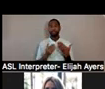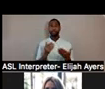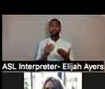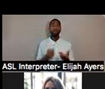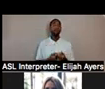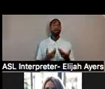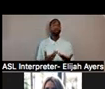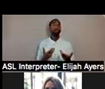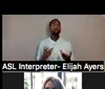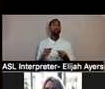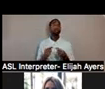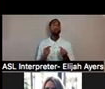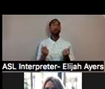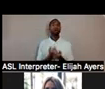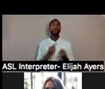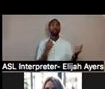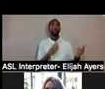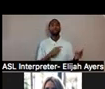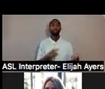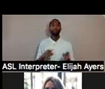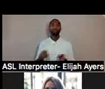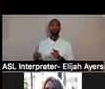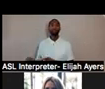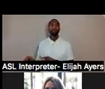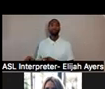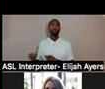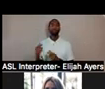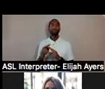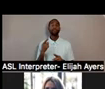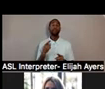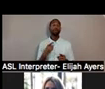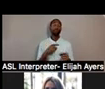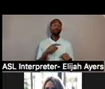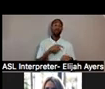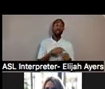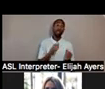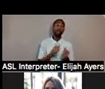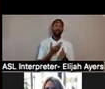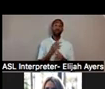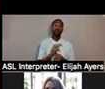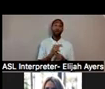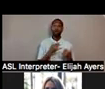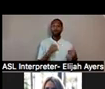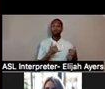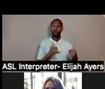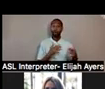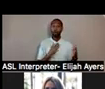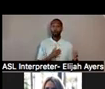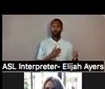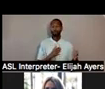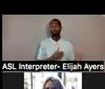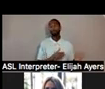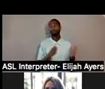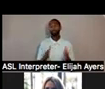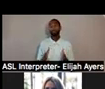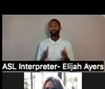express about everything that's happened today, from spending time with your own players,